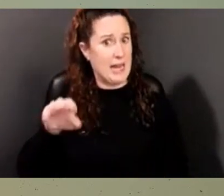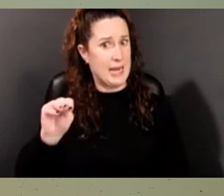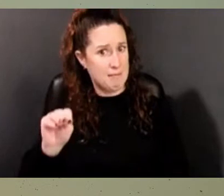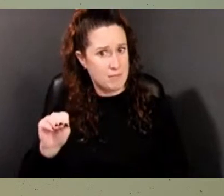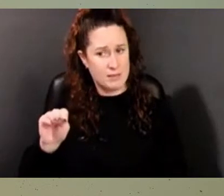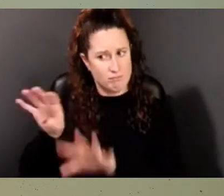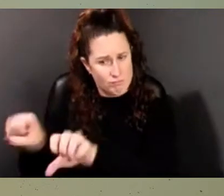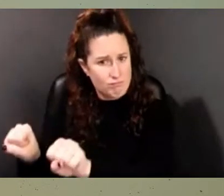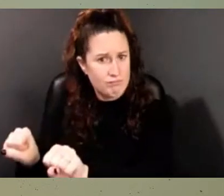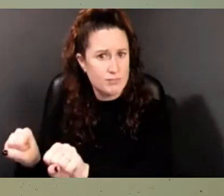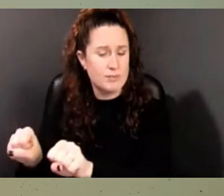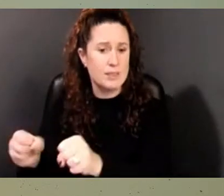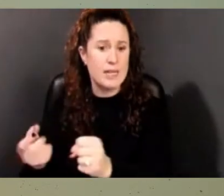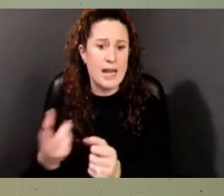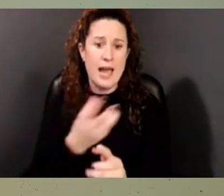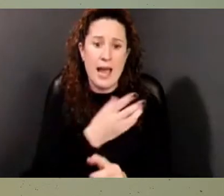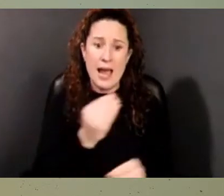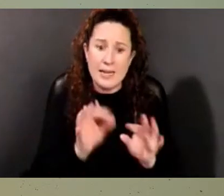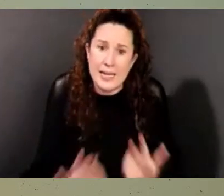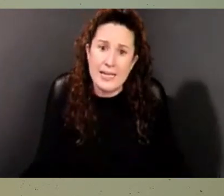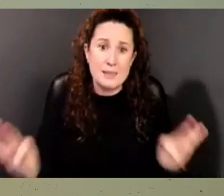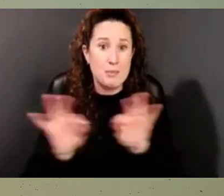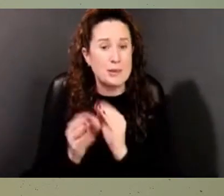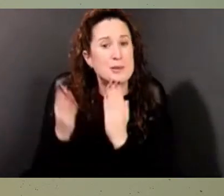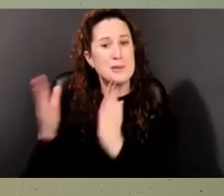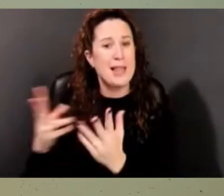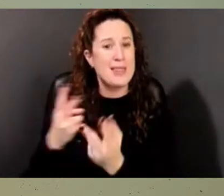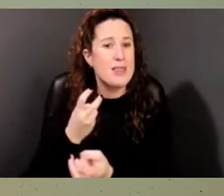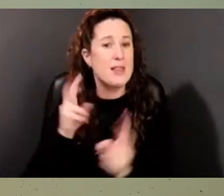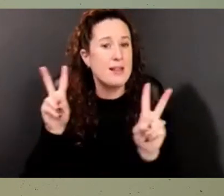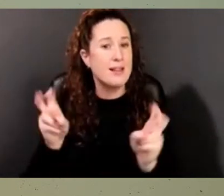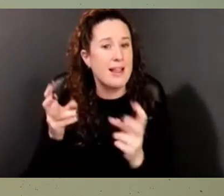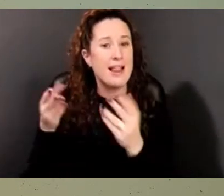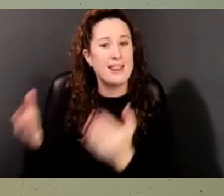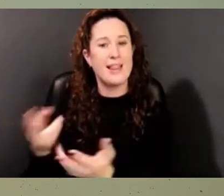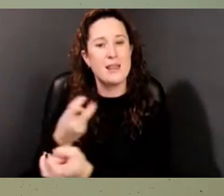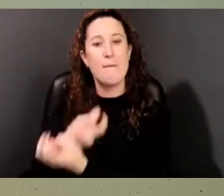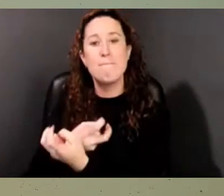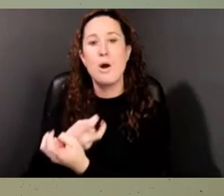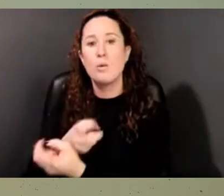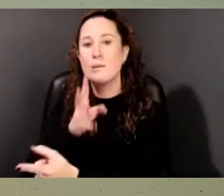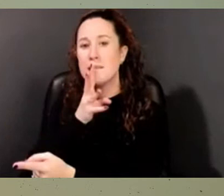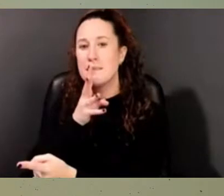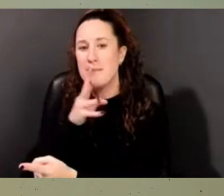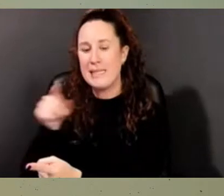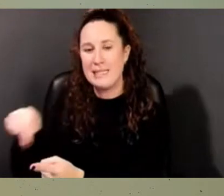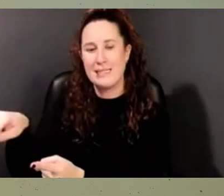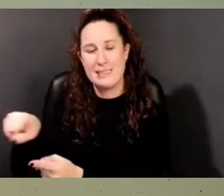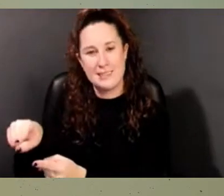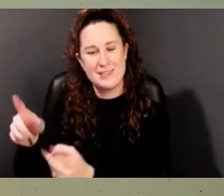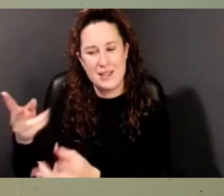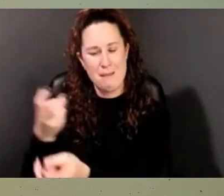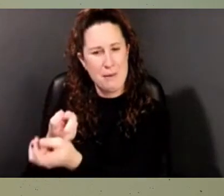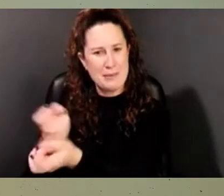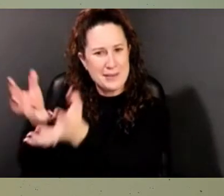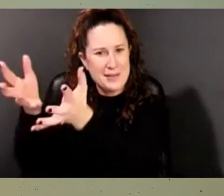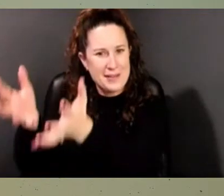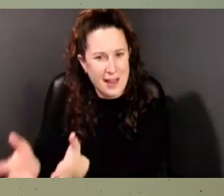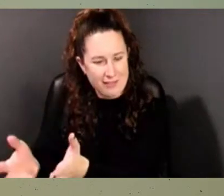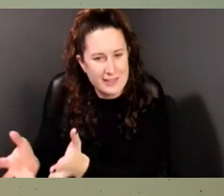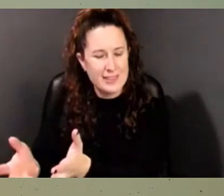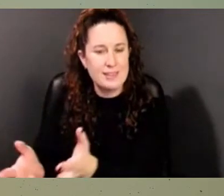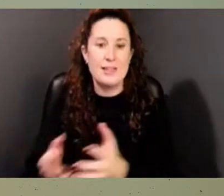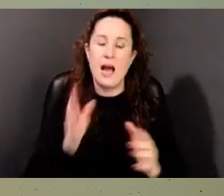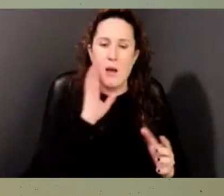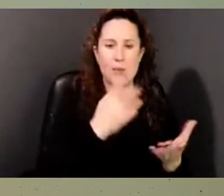important idea of letting the bones speak. I'll be talking about Michael Blakely and his team in a minute, but there's